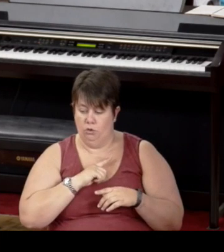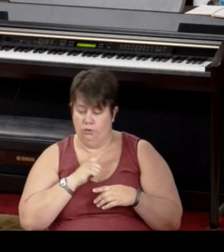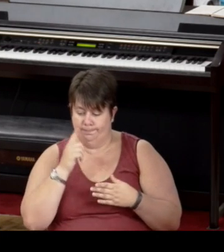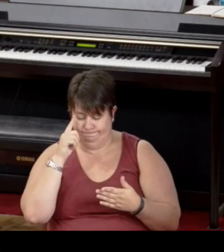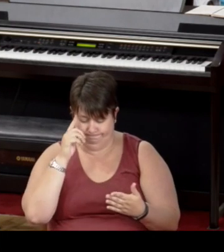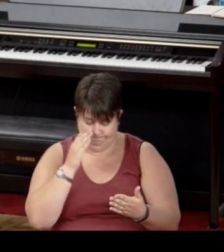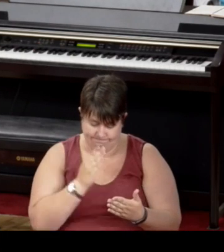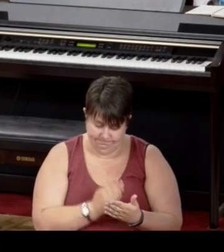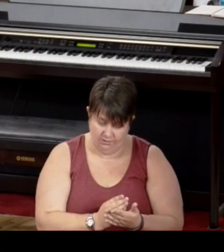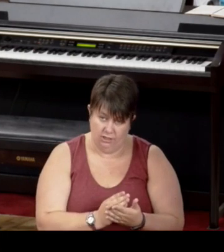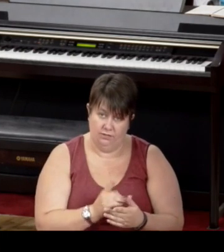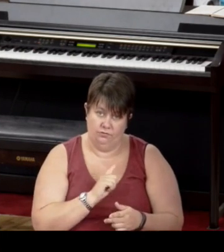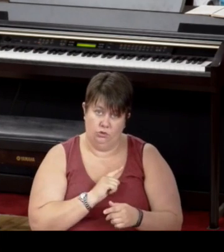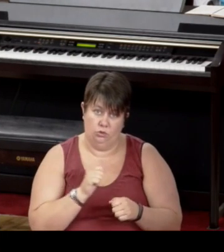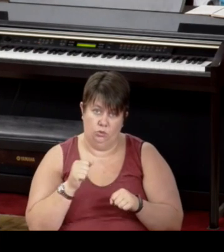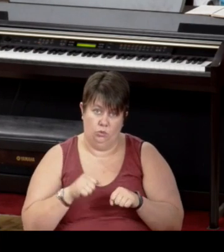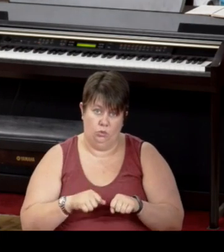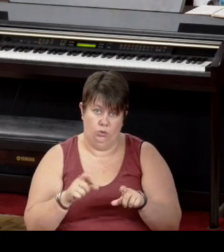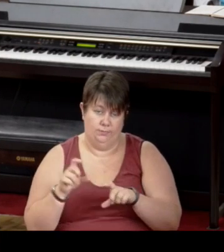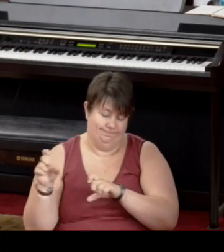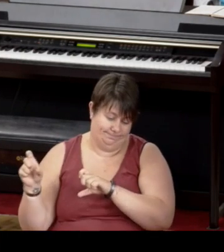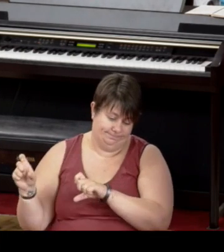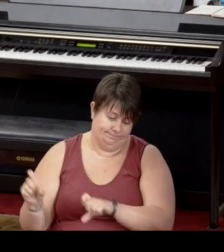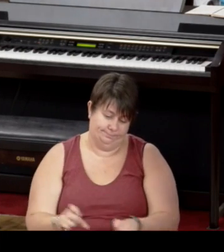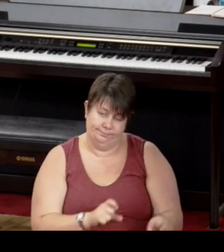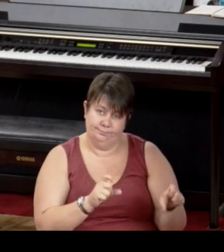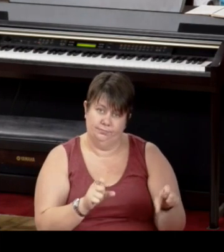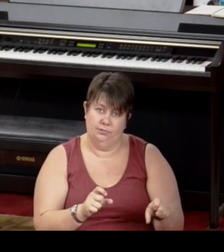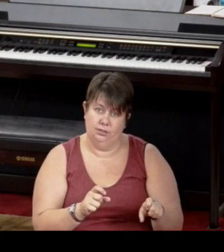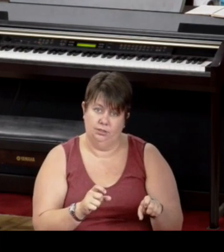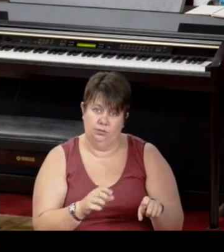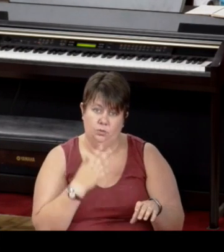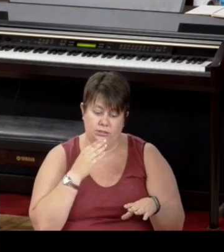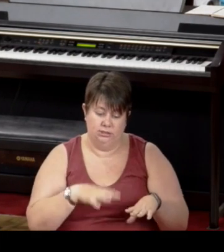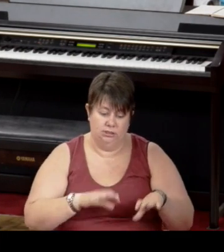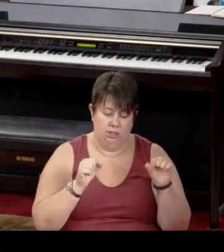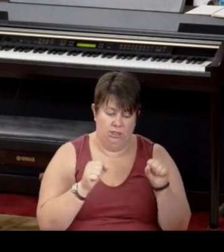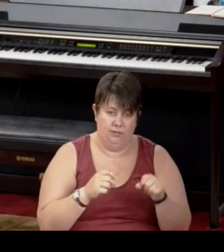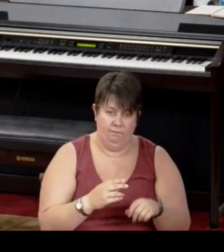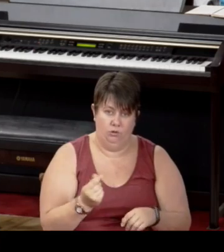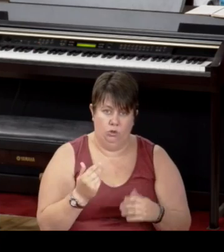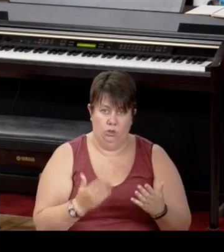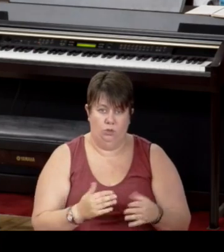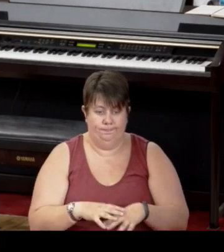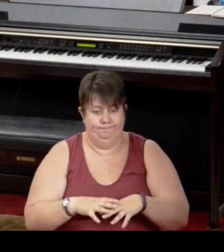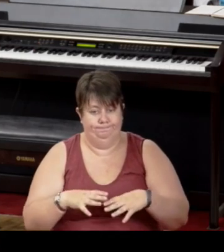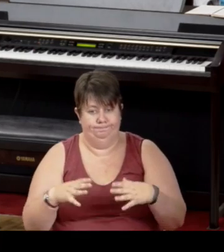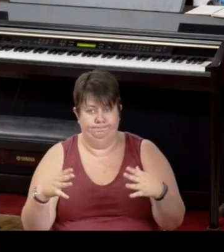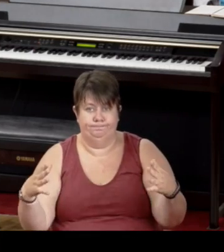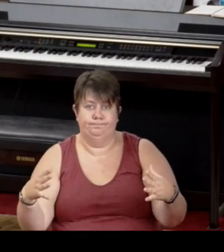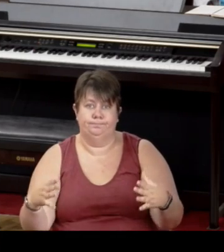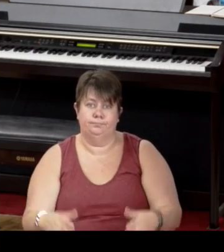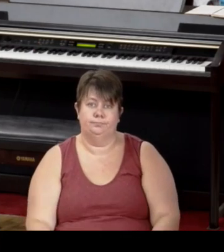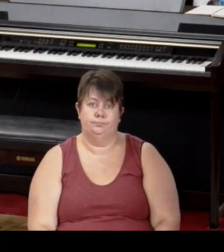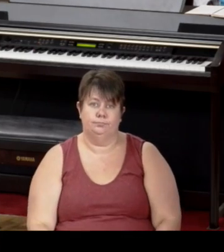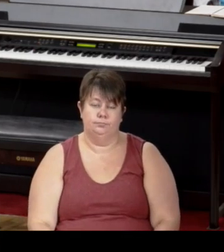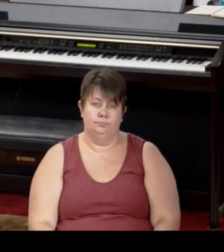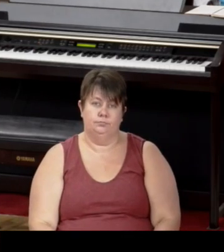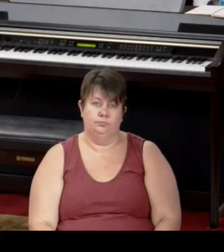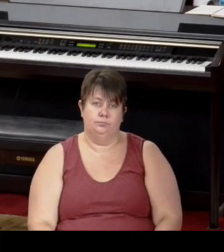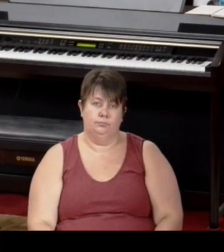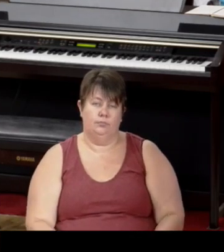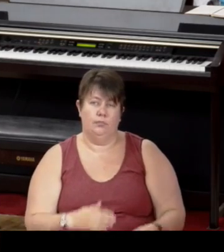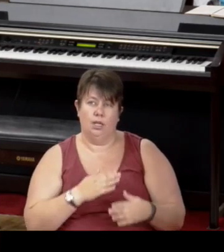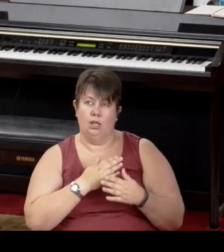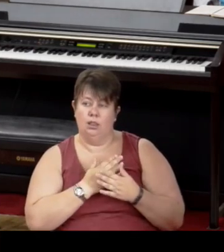service and perseverance, and for doing more now than at first. And a number of these are self-explanatory.